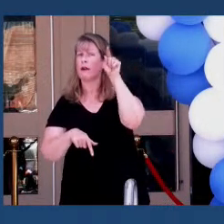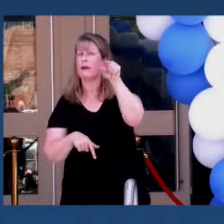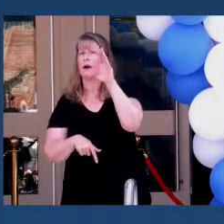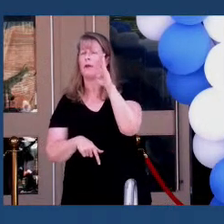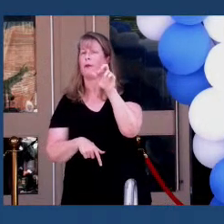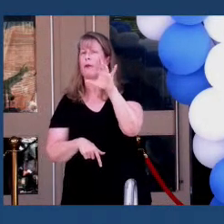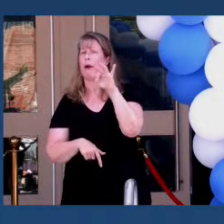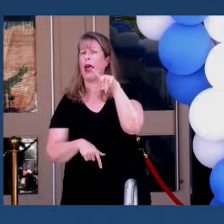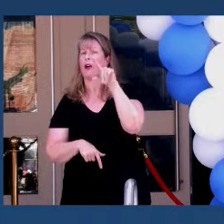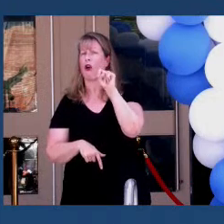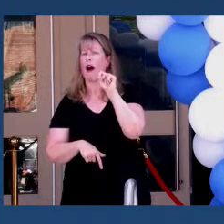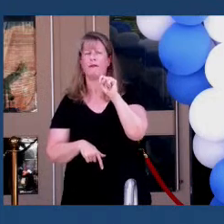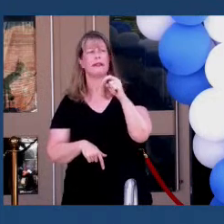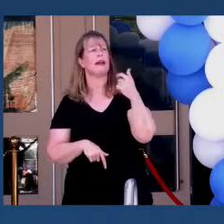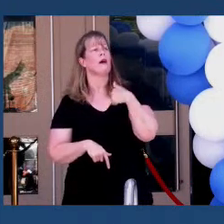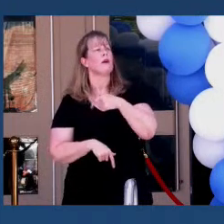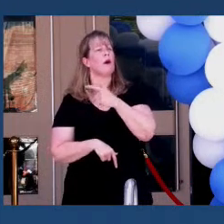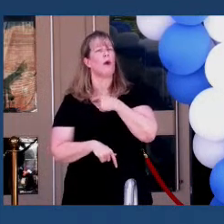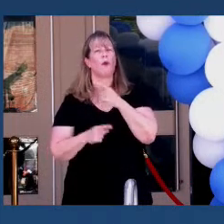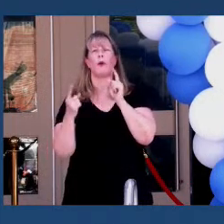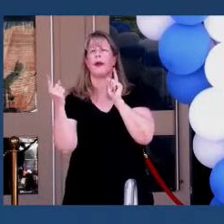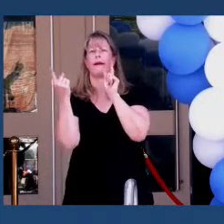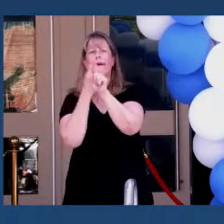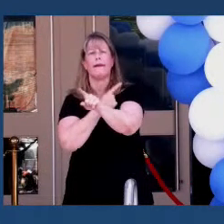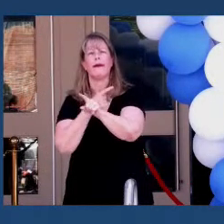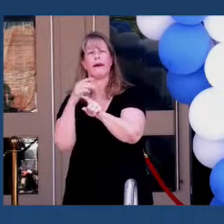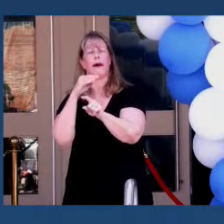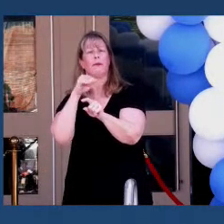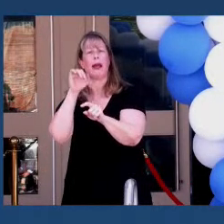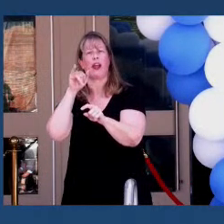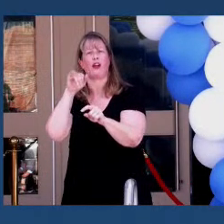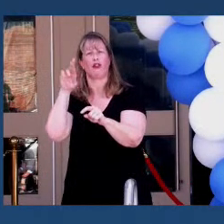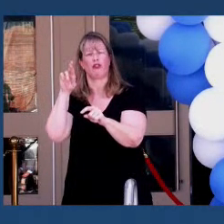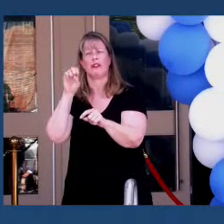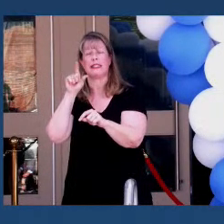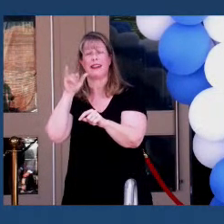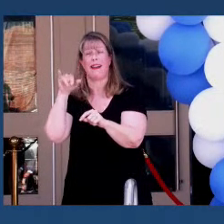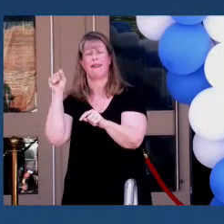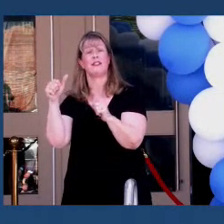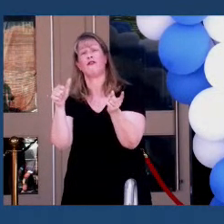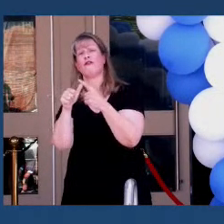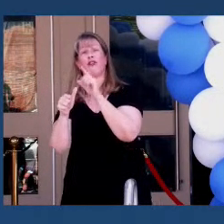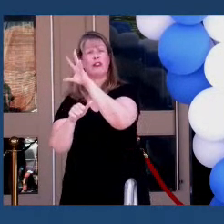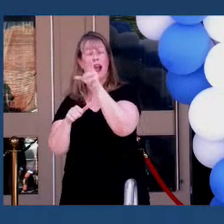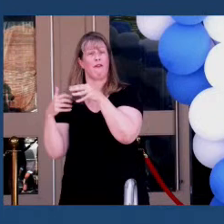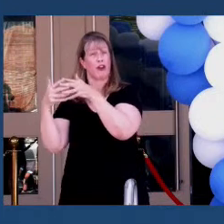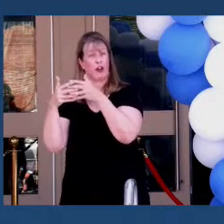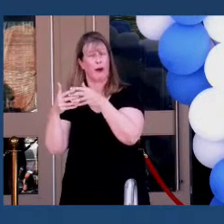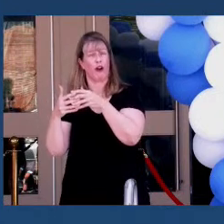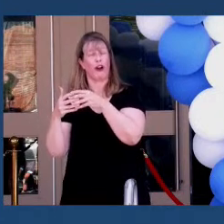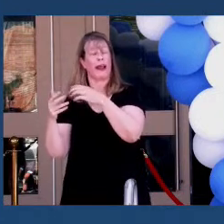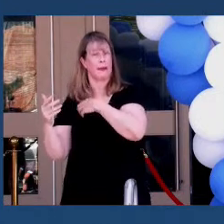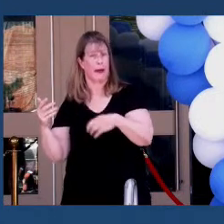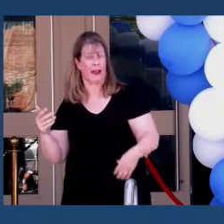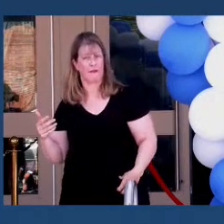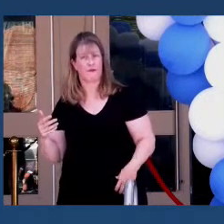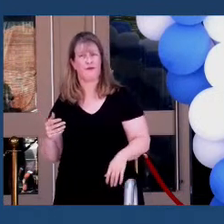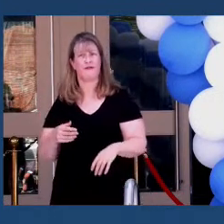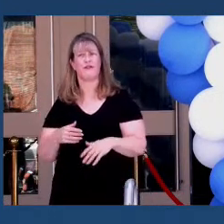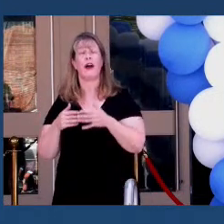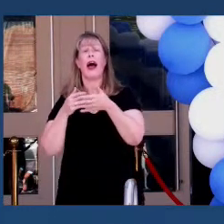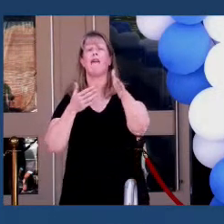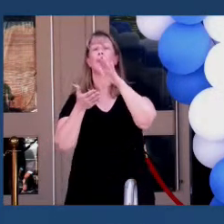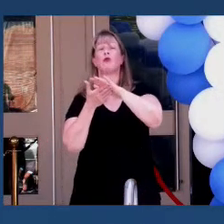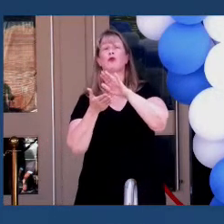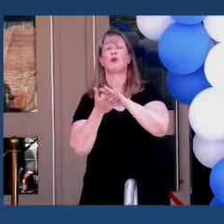we walked by Mayor Seals' house as the first African-American mayor in the city of Wilmington. Our after-school